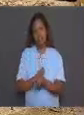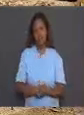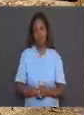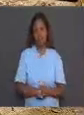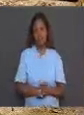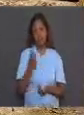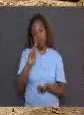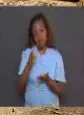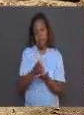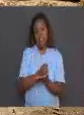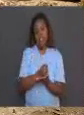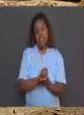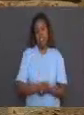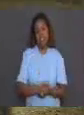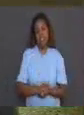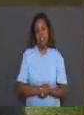agricultural productivity.